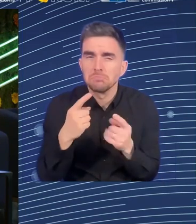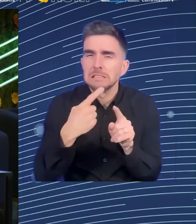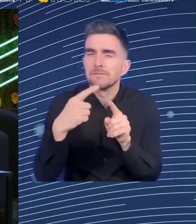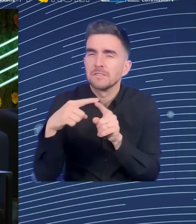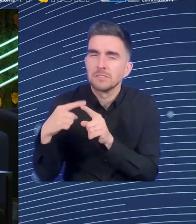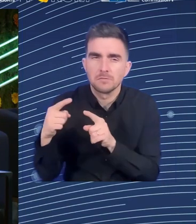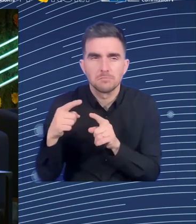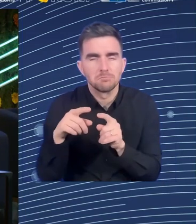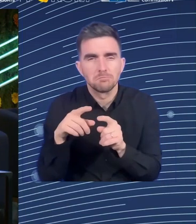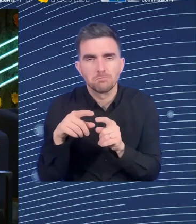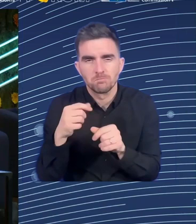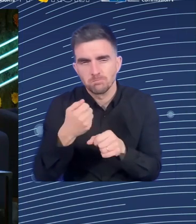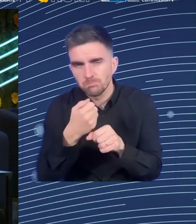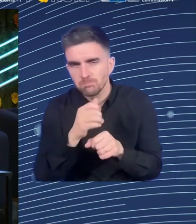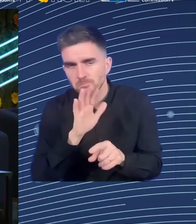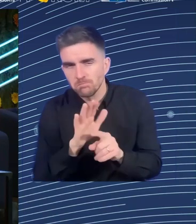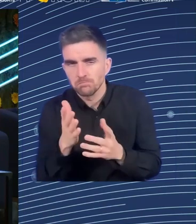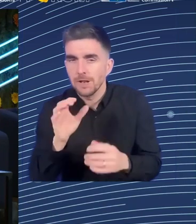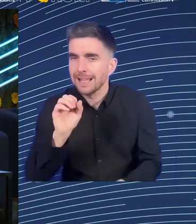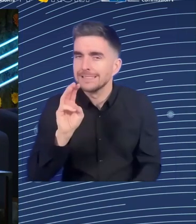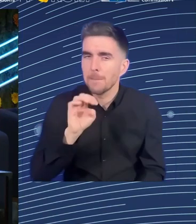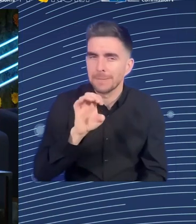at something like high